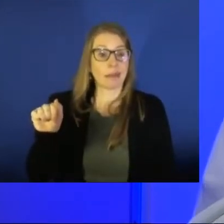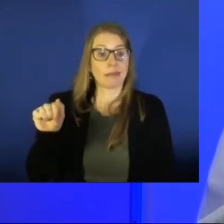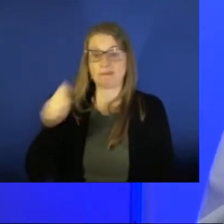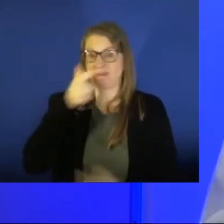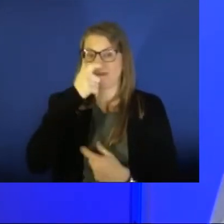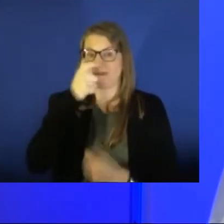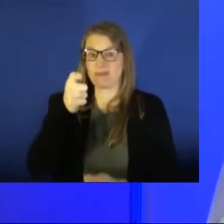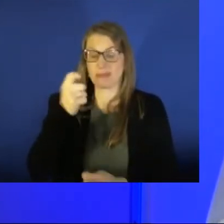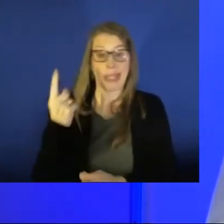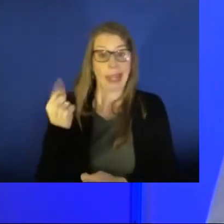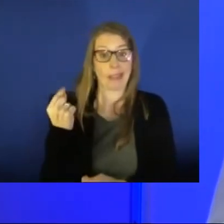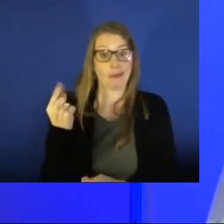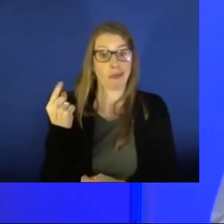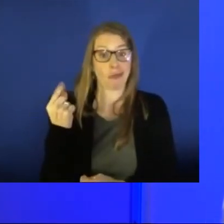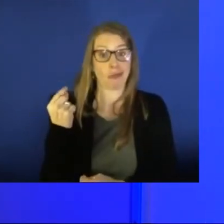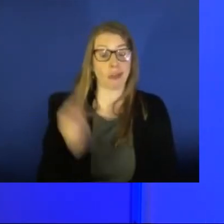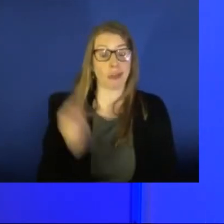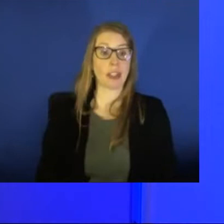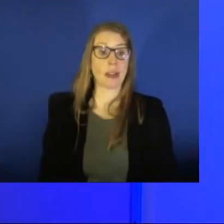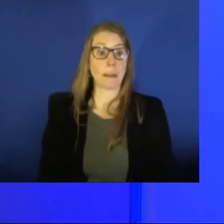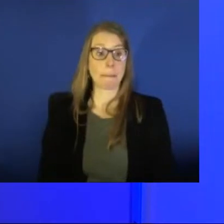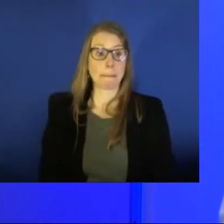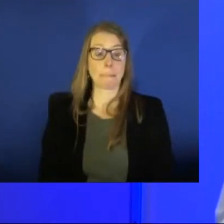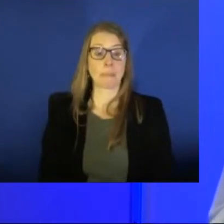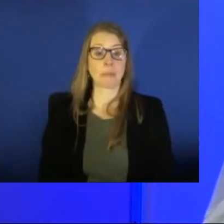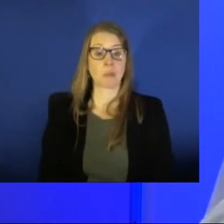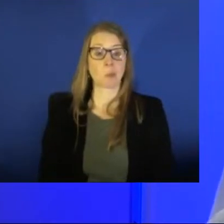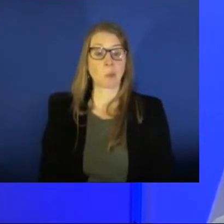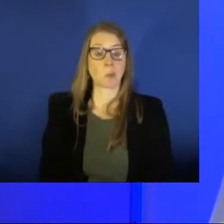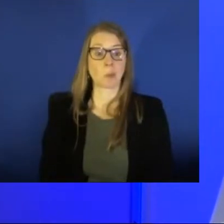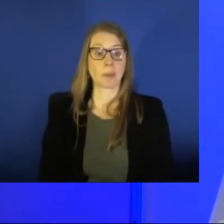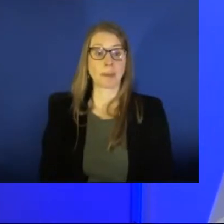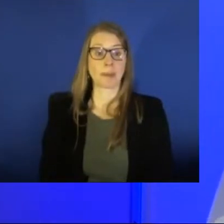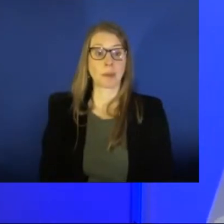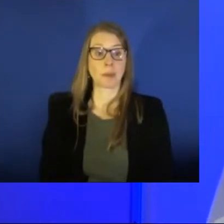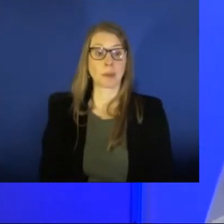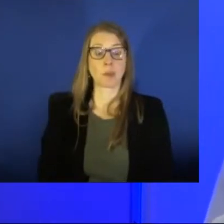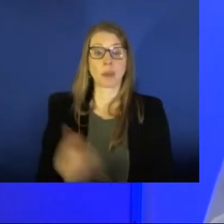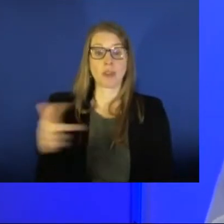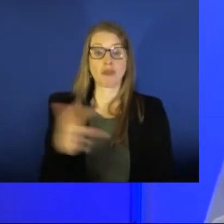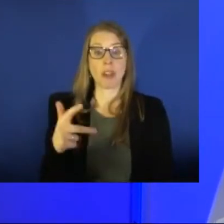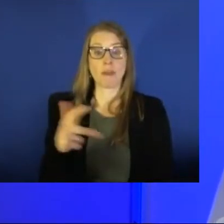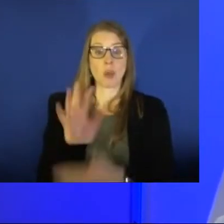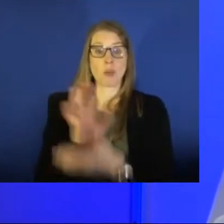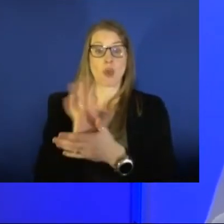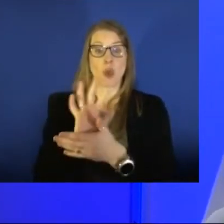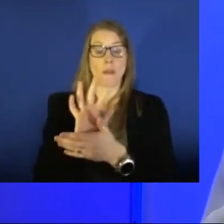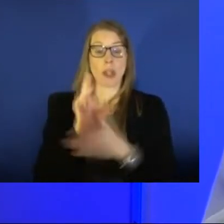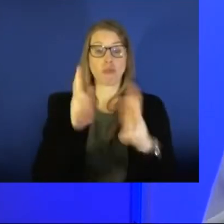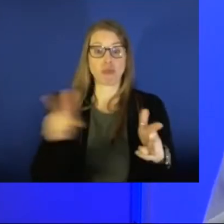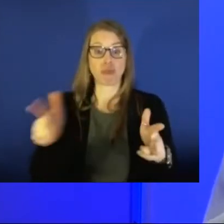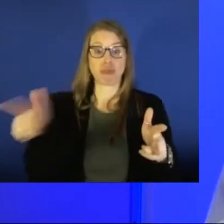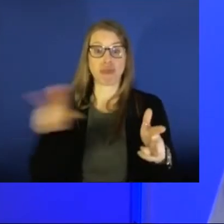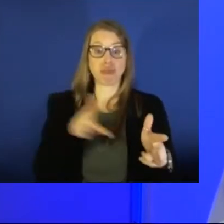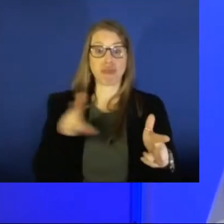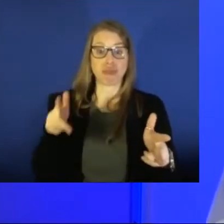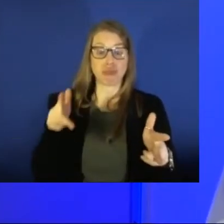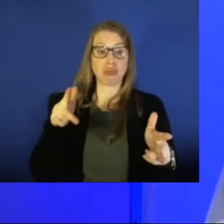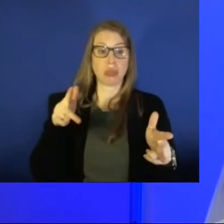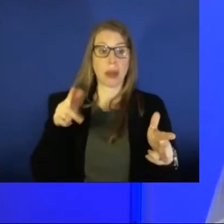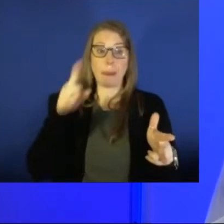year, we did it at a drive-through movie setting because of